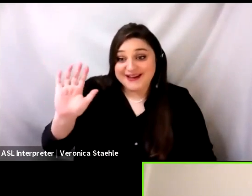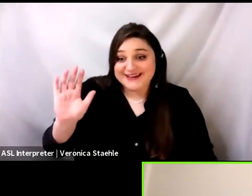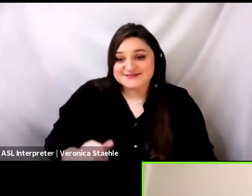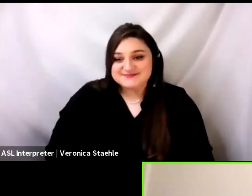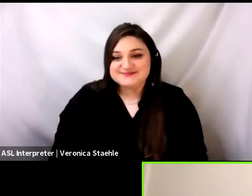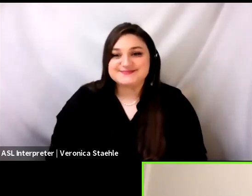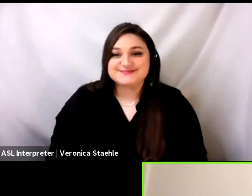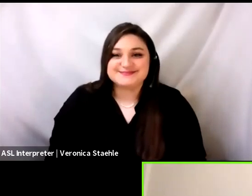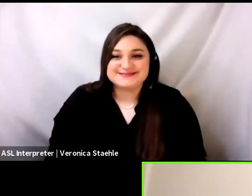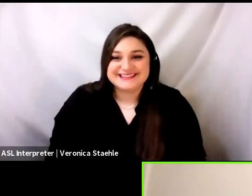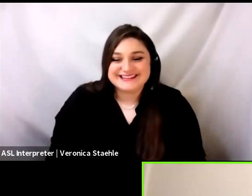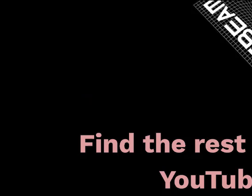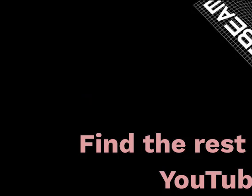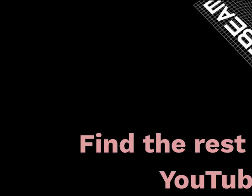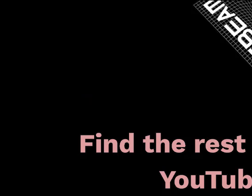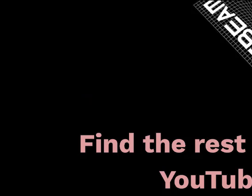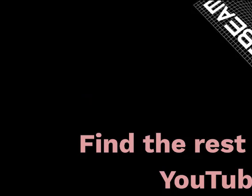that